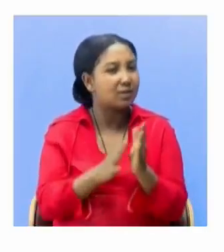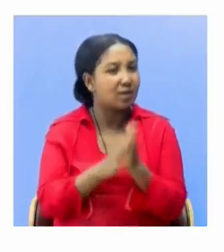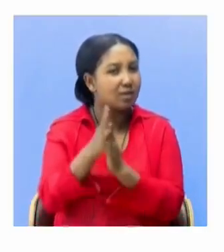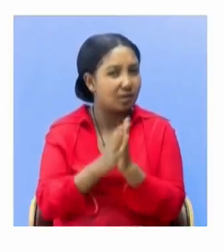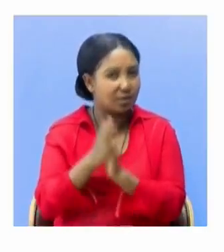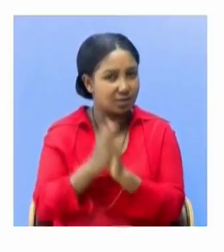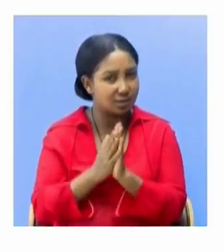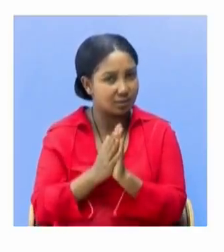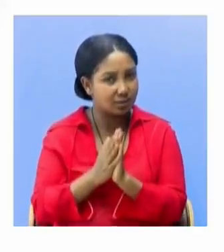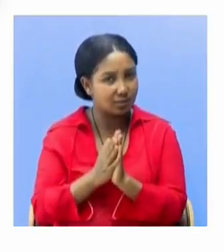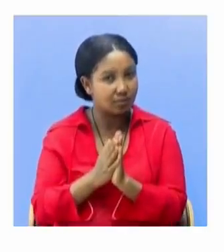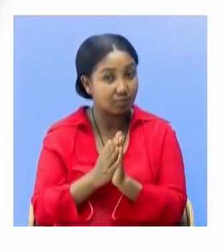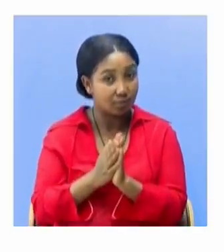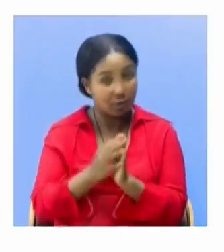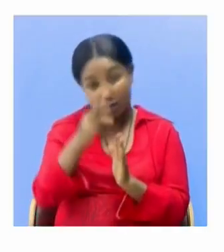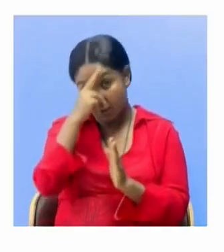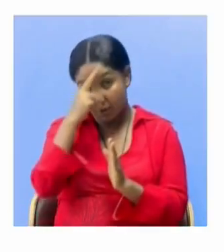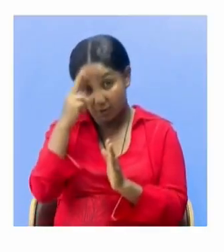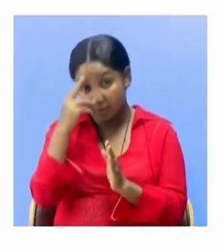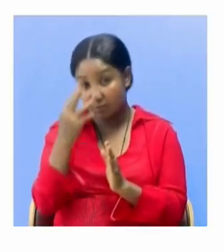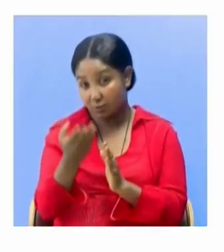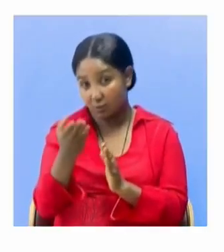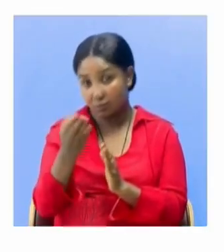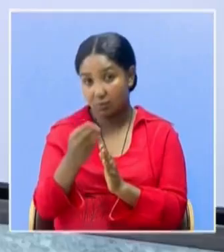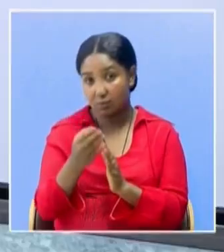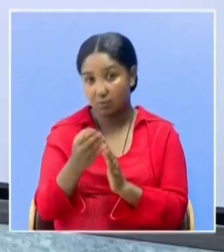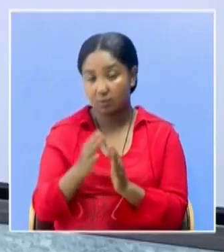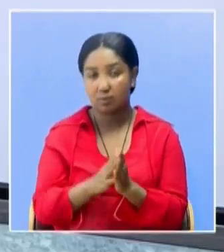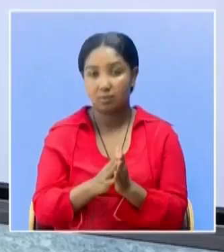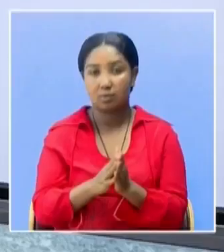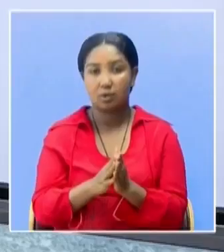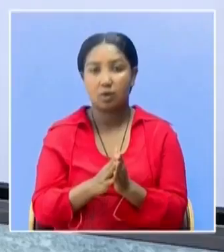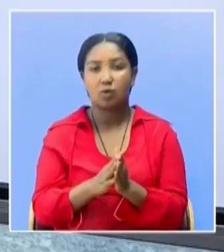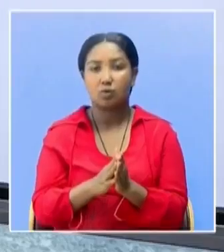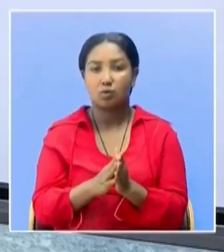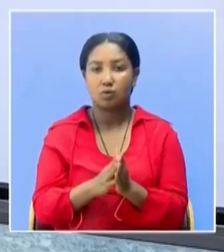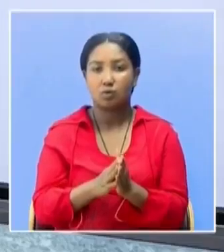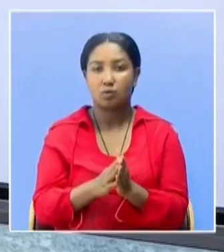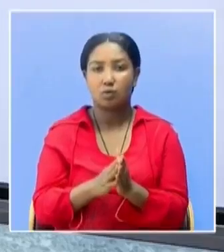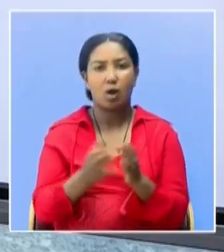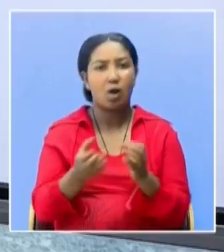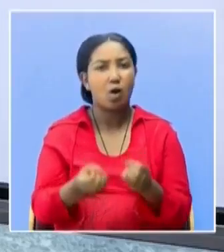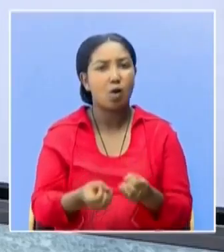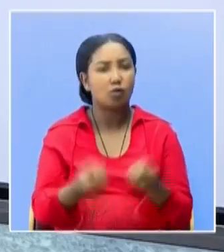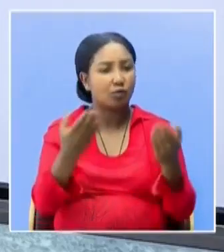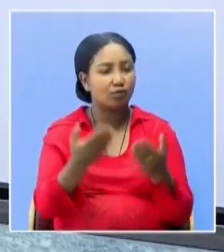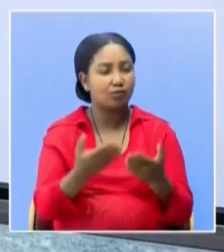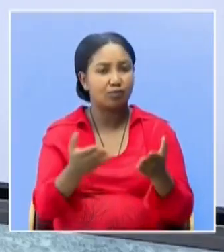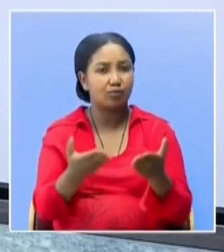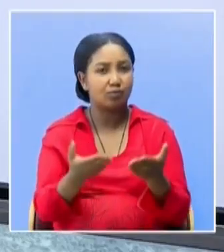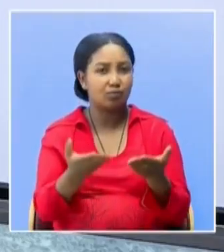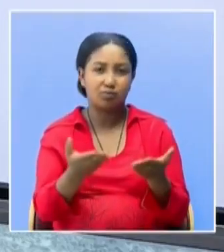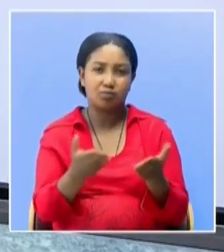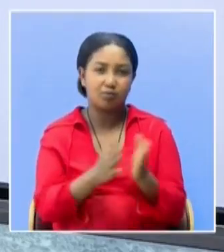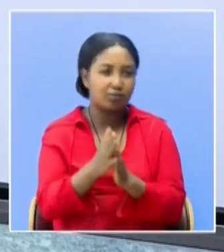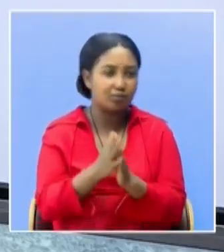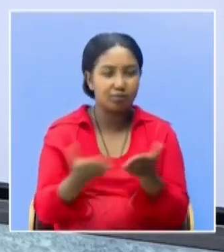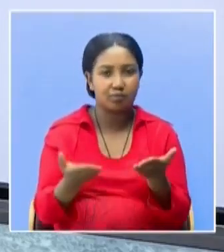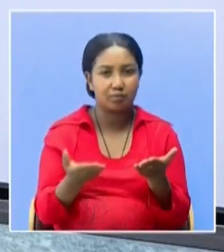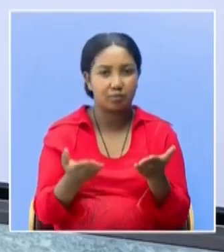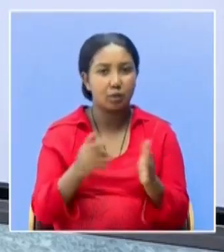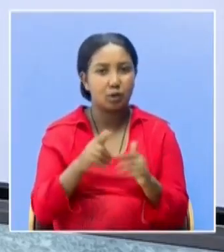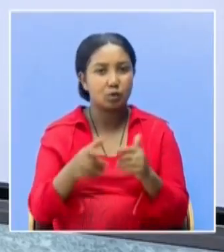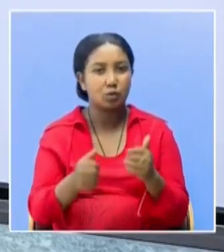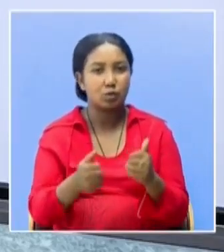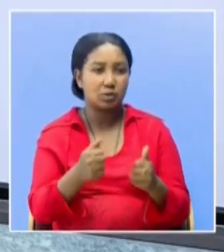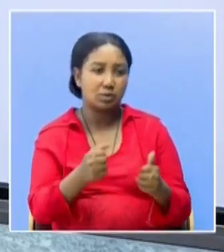Yeah, that's why, because it's obvious that you don't have a lot of friends. Yeah, maybe 4 or 5. Some